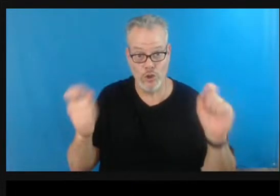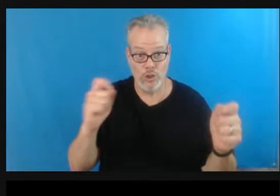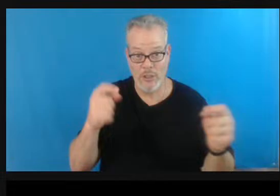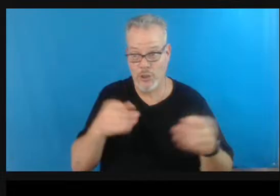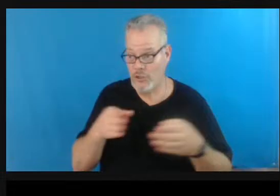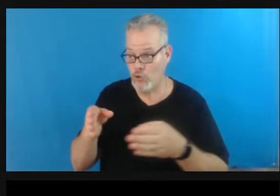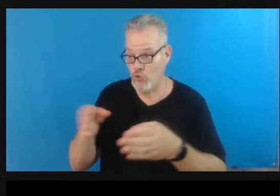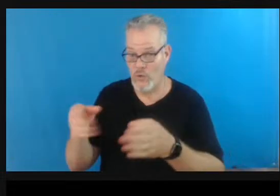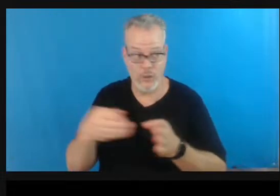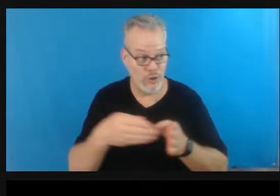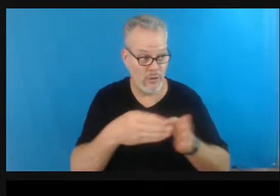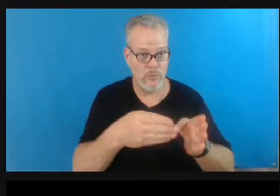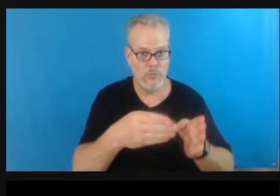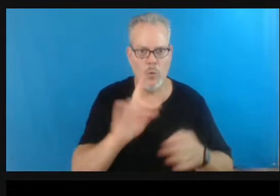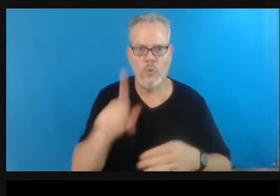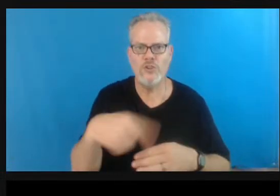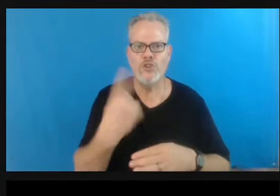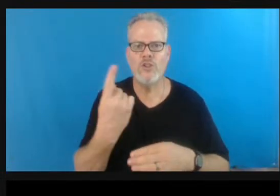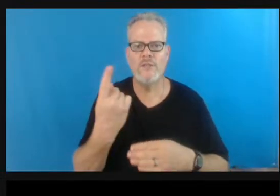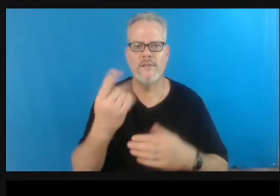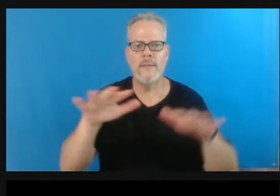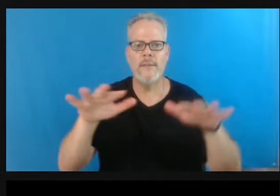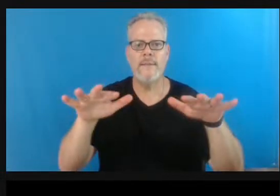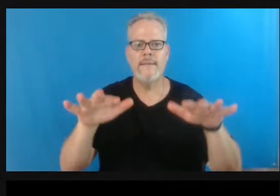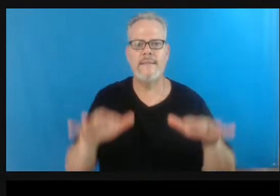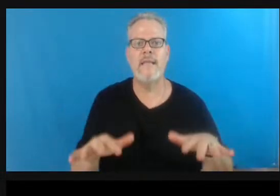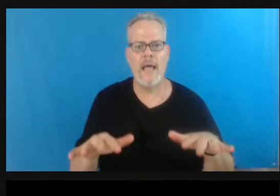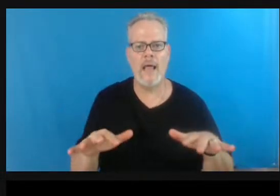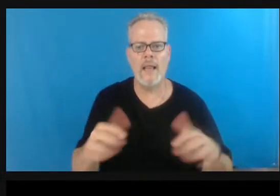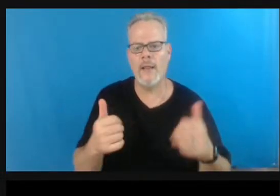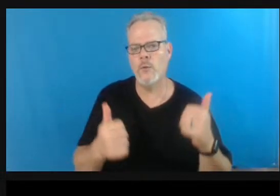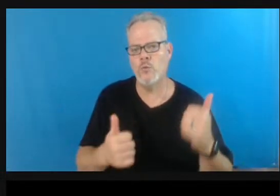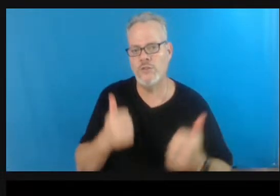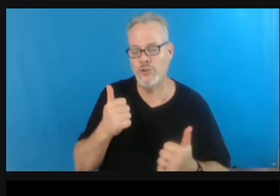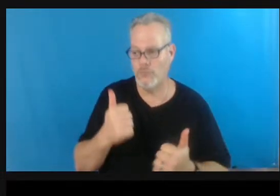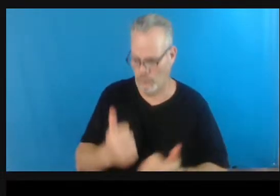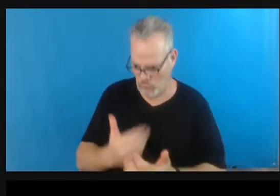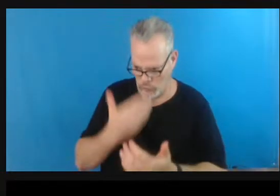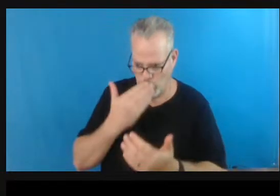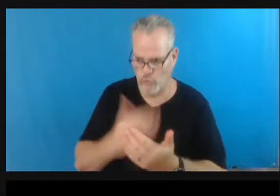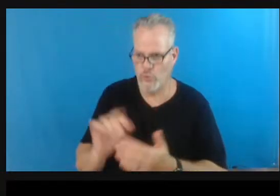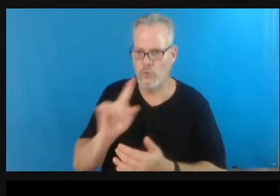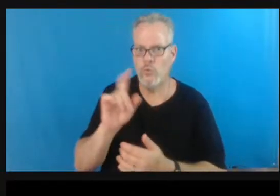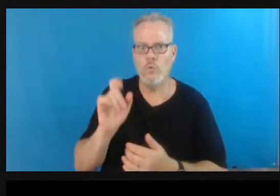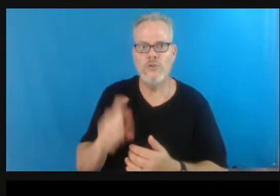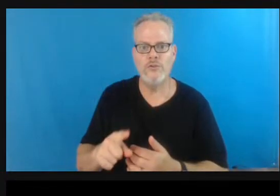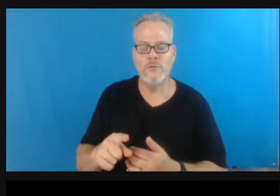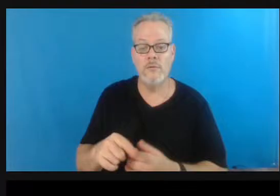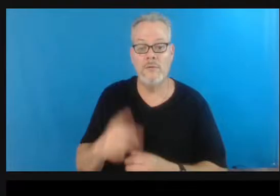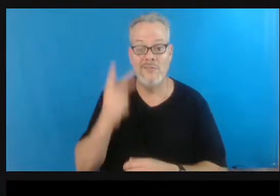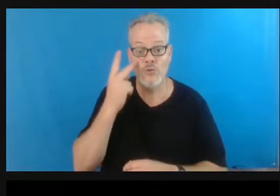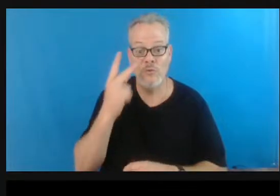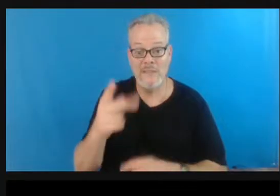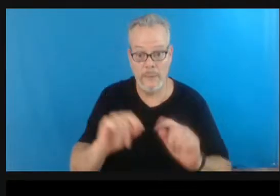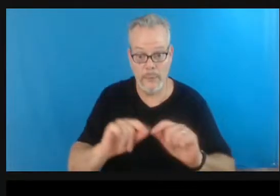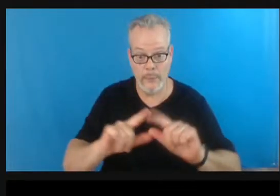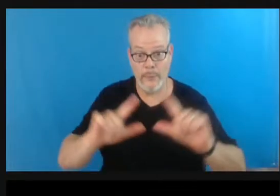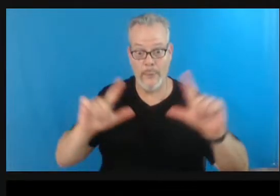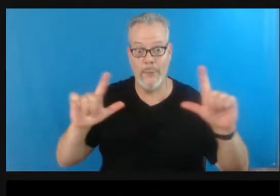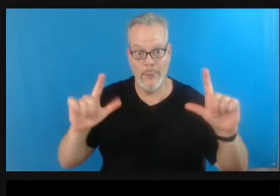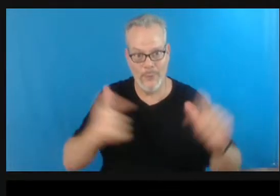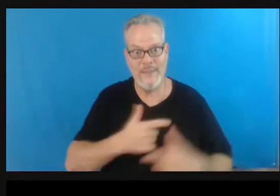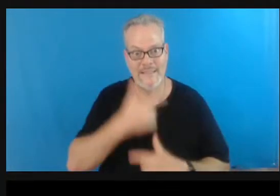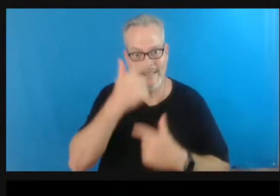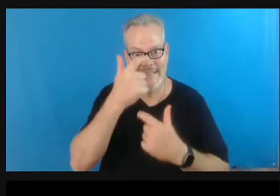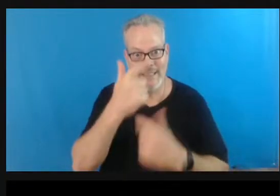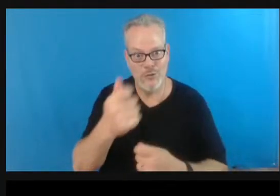Yeah, that's a good question. I think what we're seeing is nothing really big yet. So if we can zoom in here, it is interesting to note